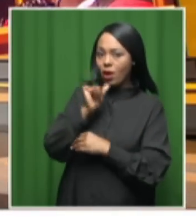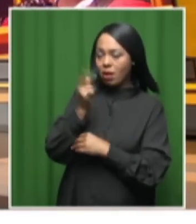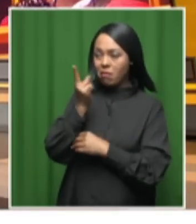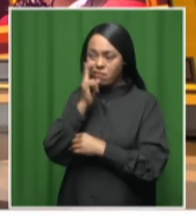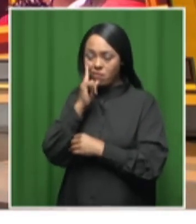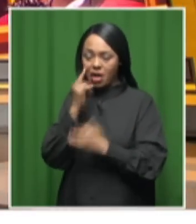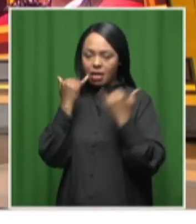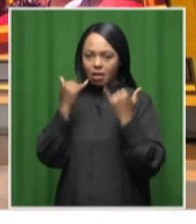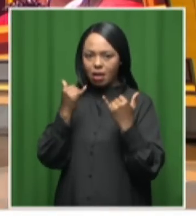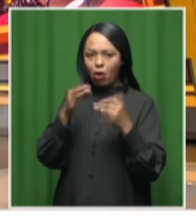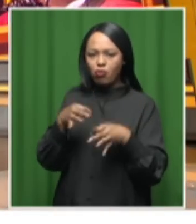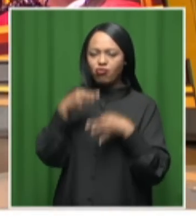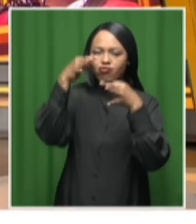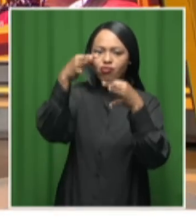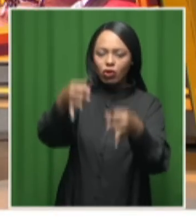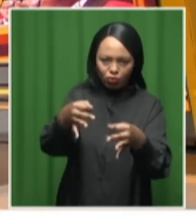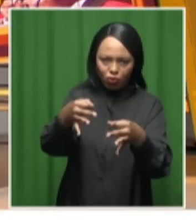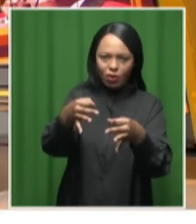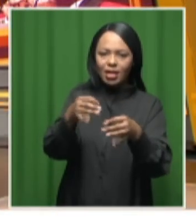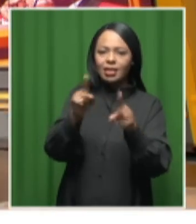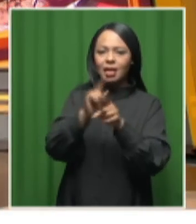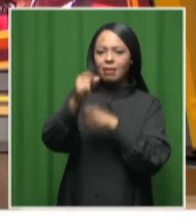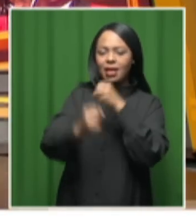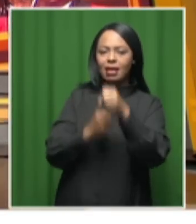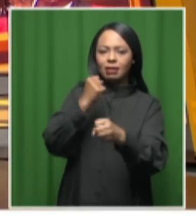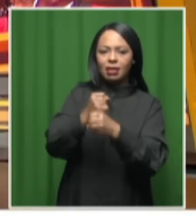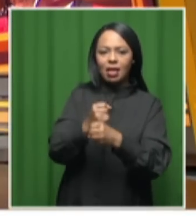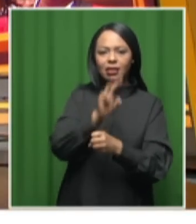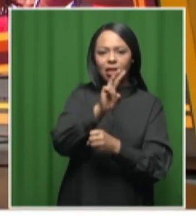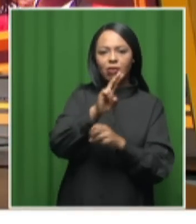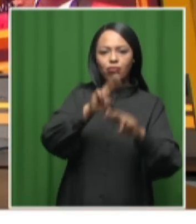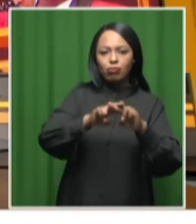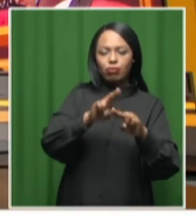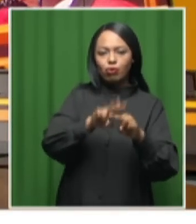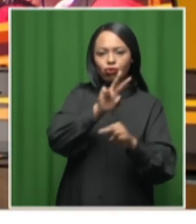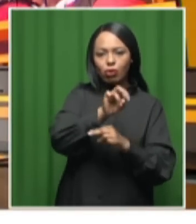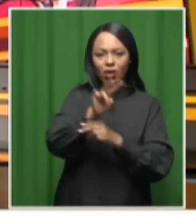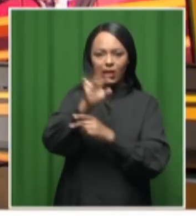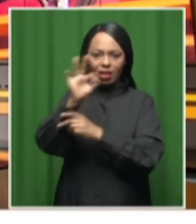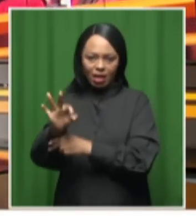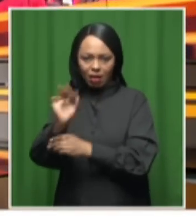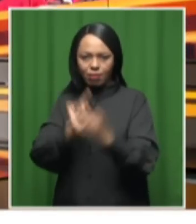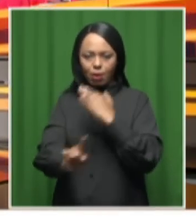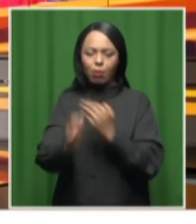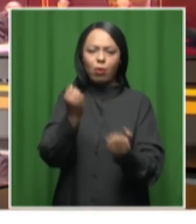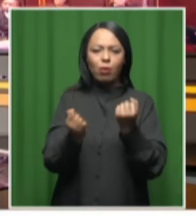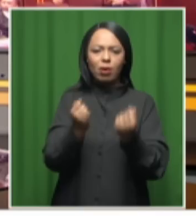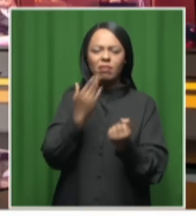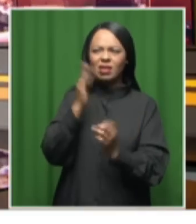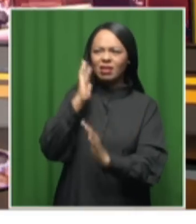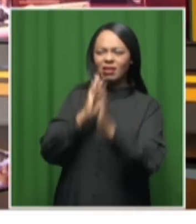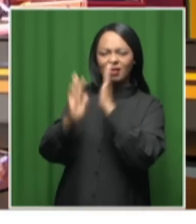been postponed. It's happening again next year, 2nd of February 2023. Explain some of the